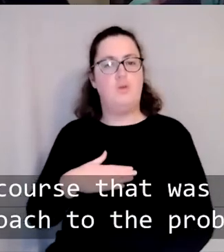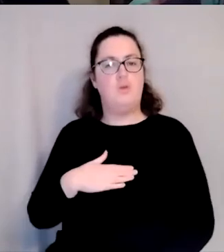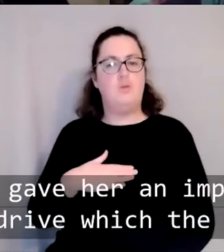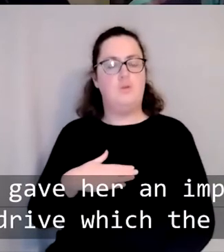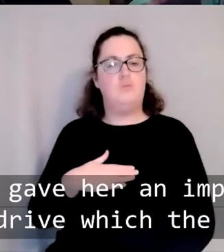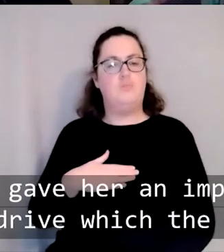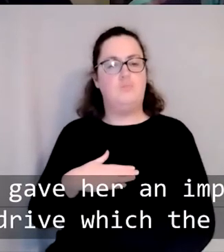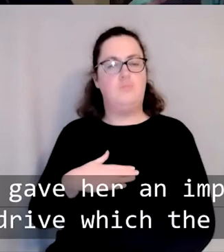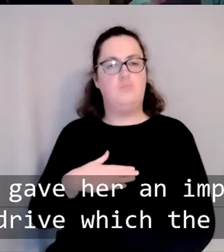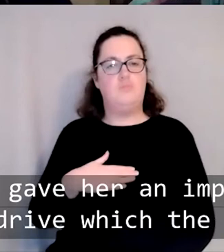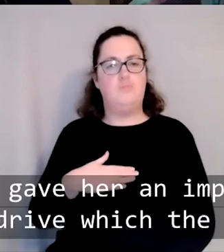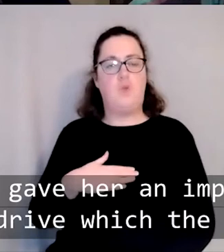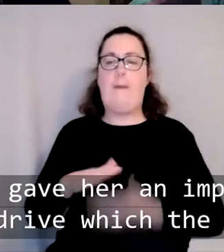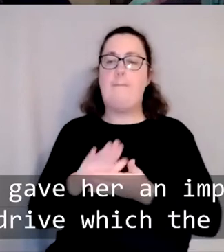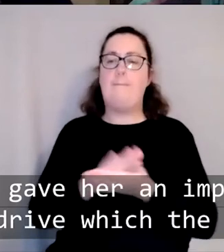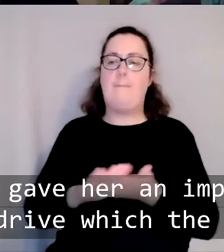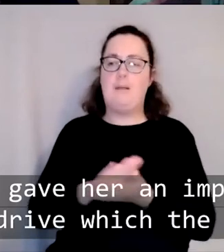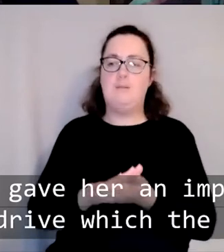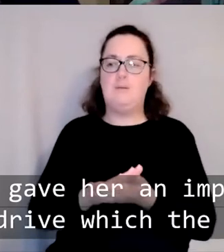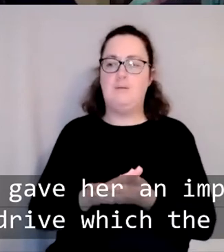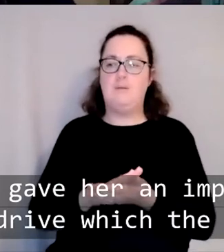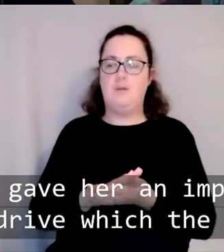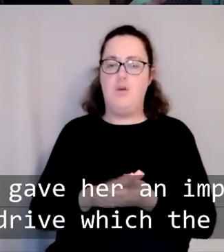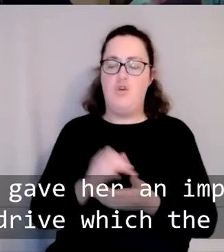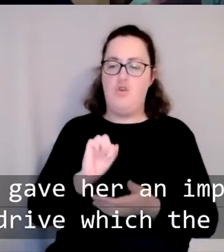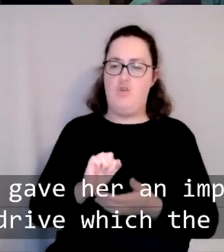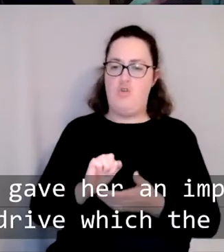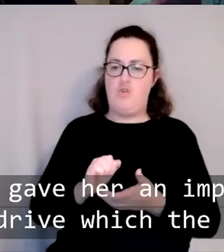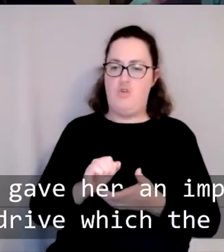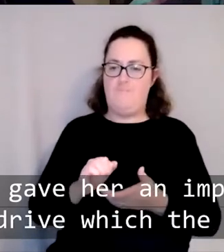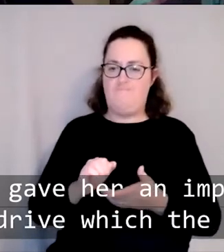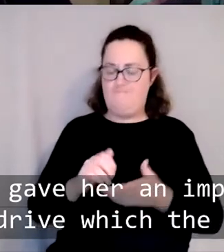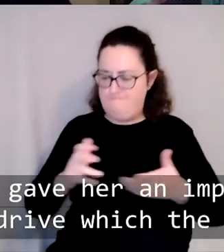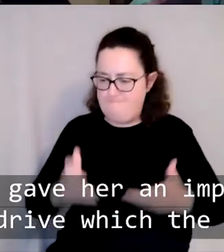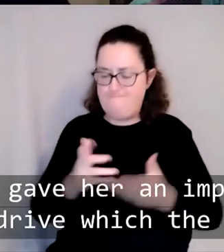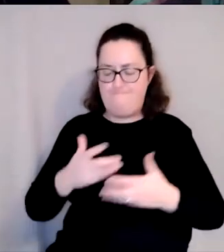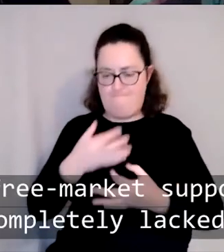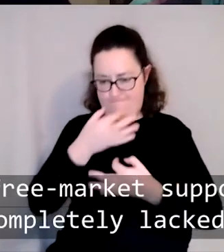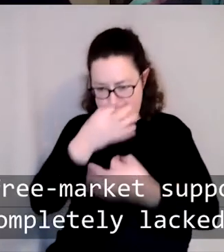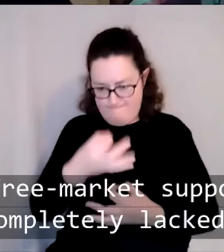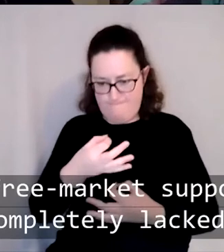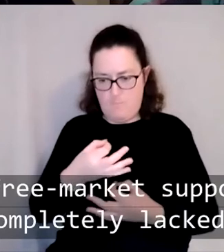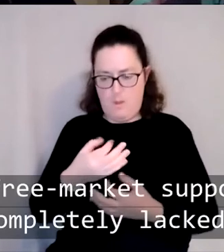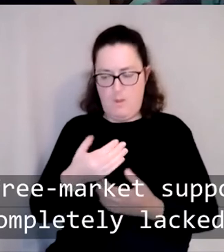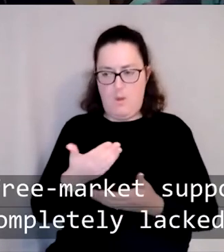the problem. And that gave her a kind of impetus and drive, which the more